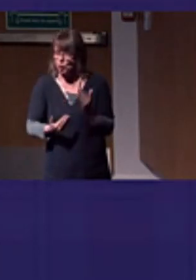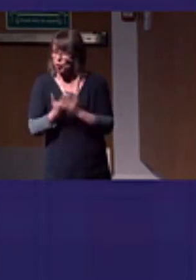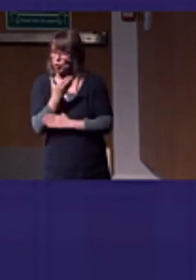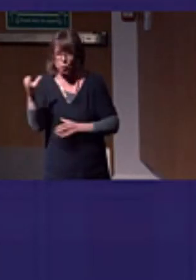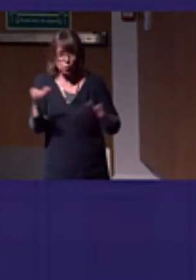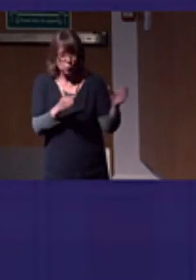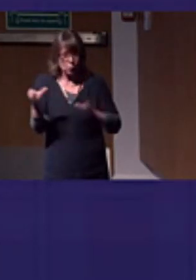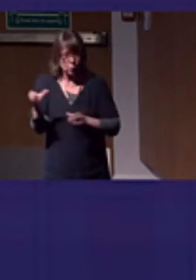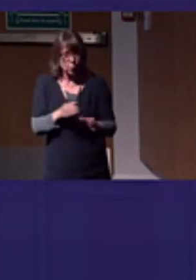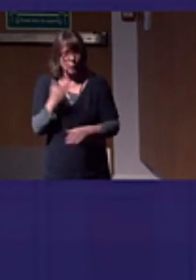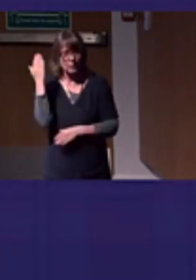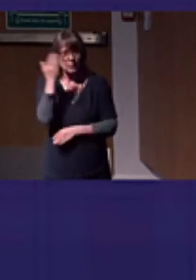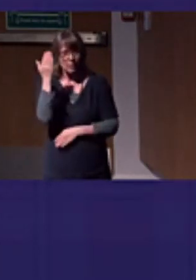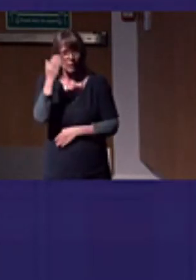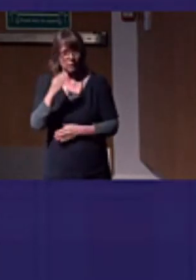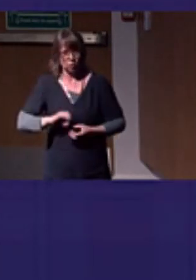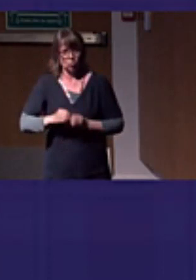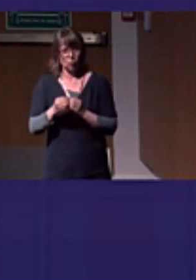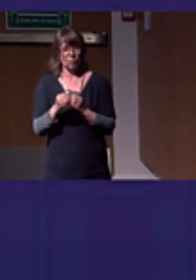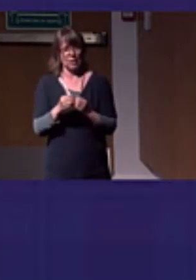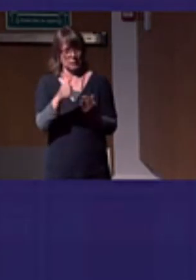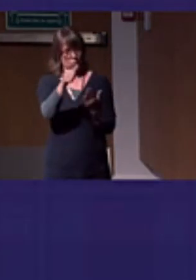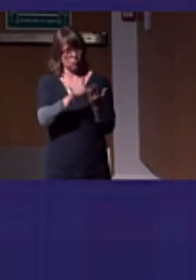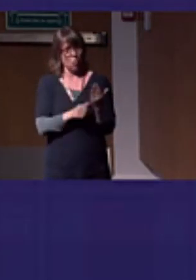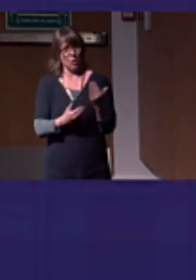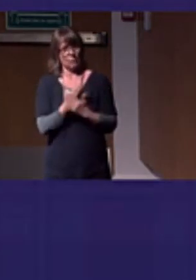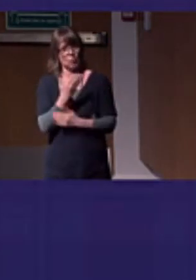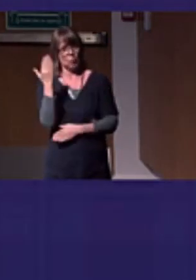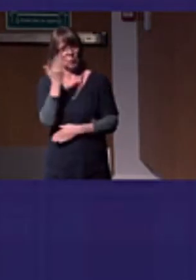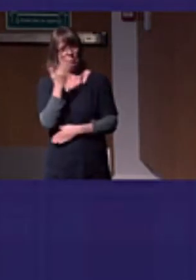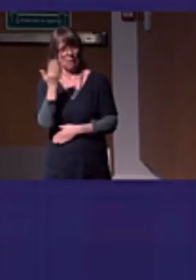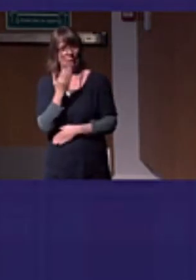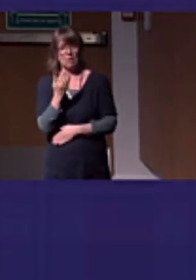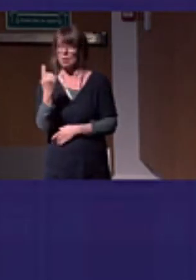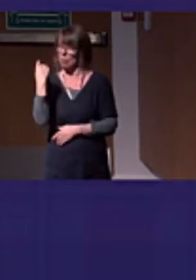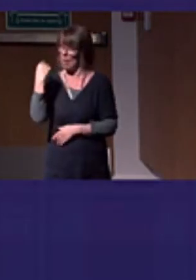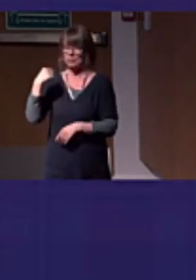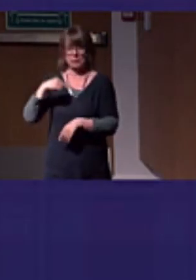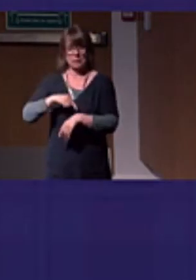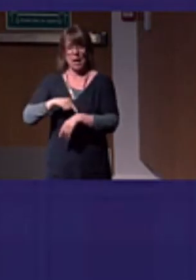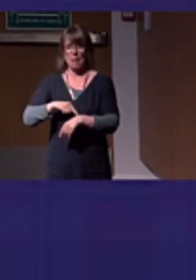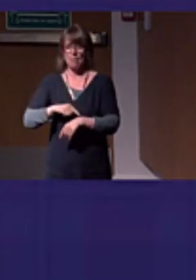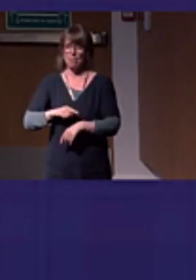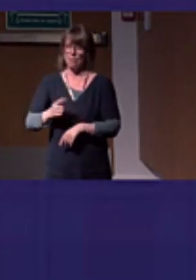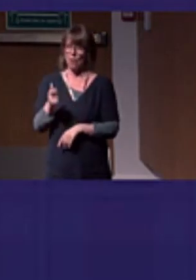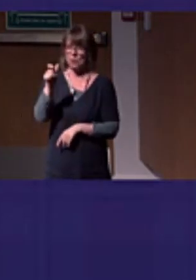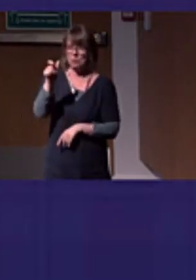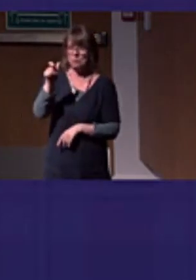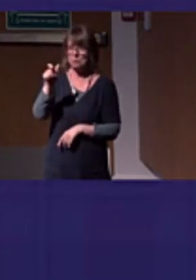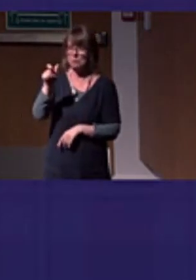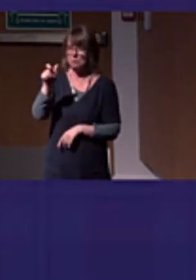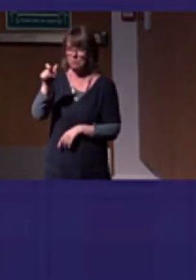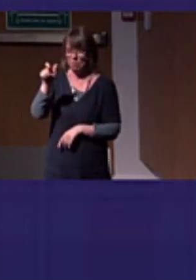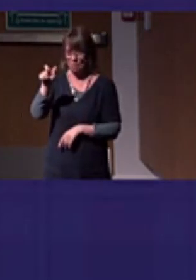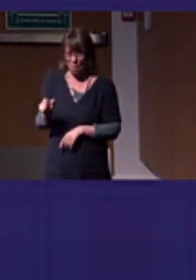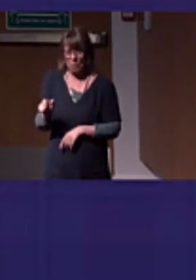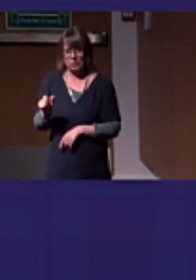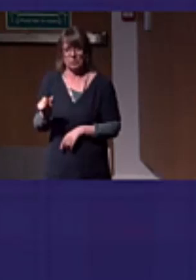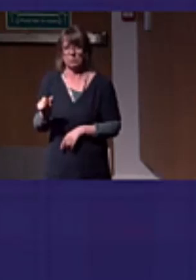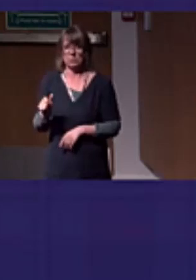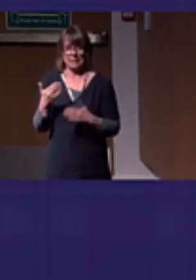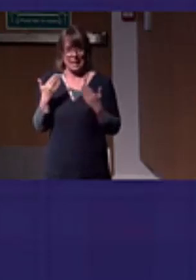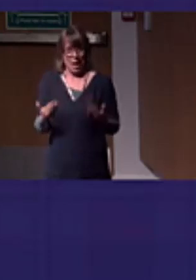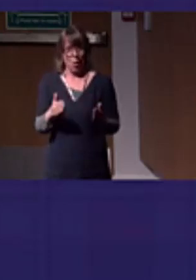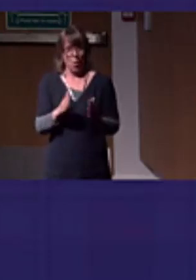So what we've done is we had a new speakers programme. There's a lot of people that spoke at that event for the first time who are now MVPs, who are now in